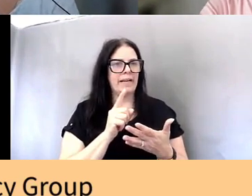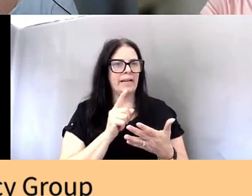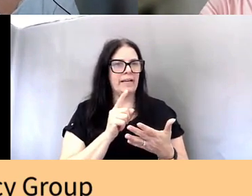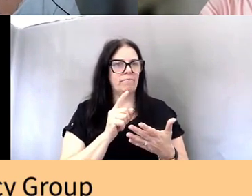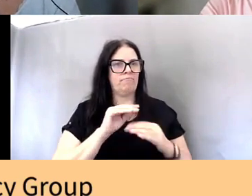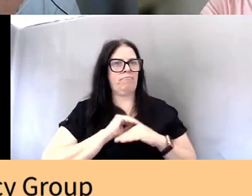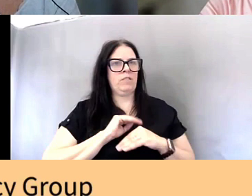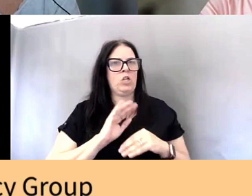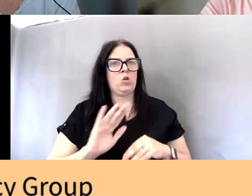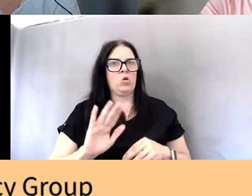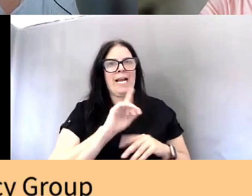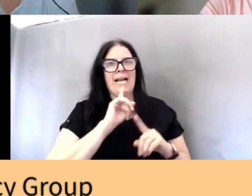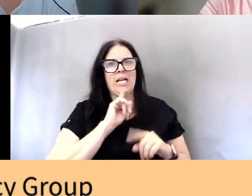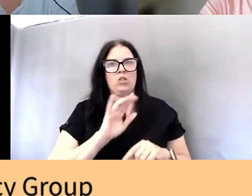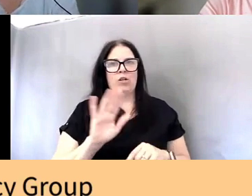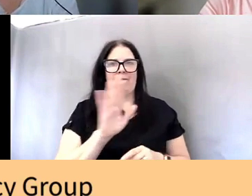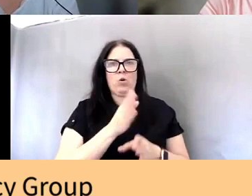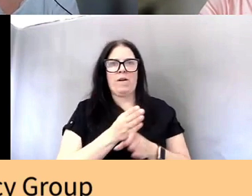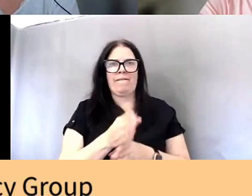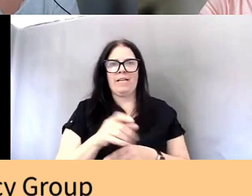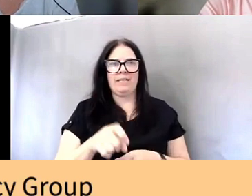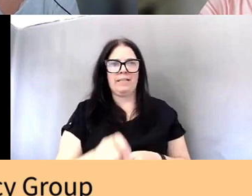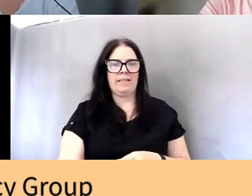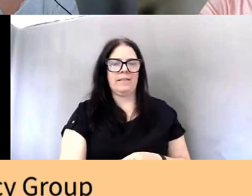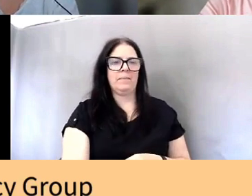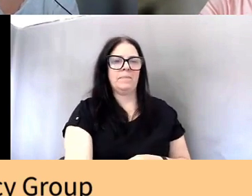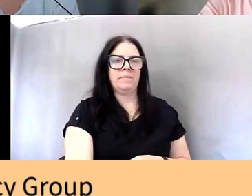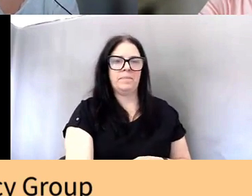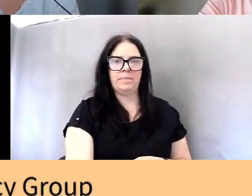answers the needs of the field.